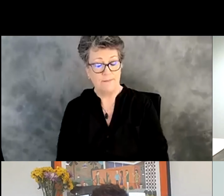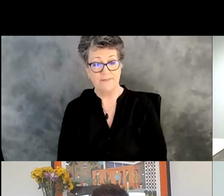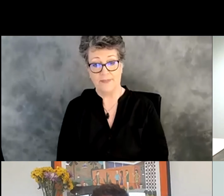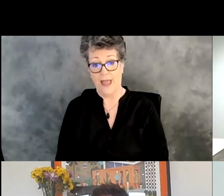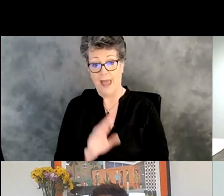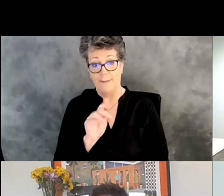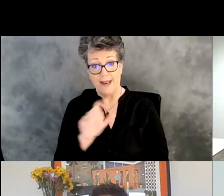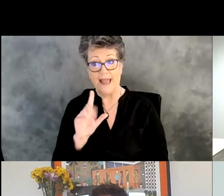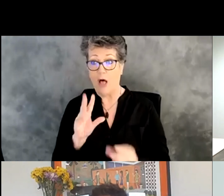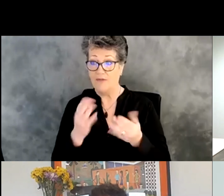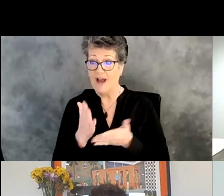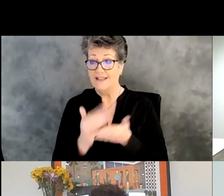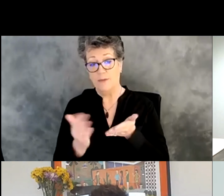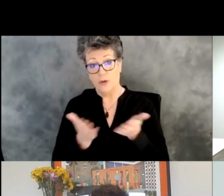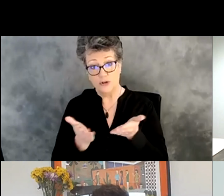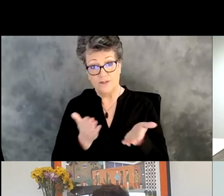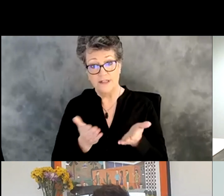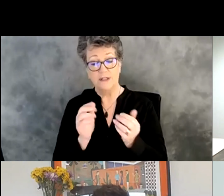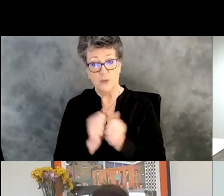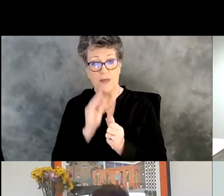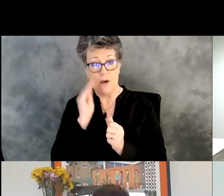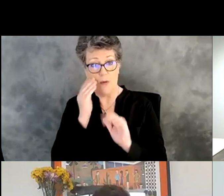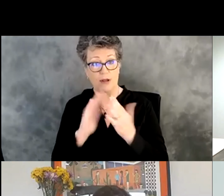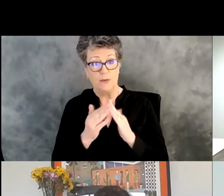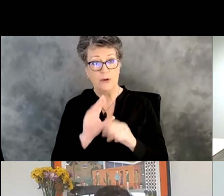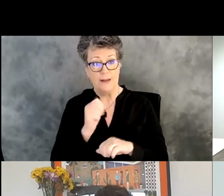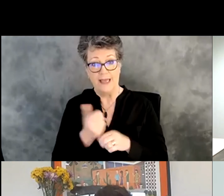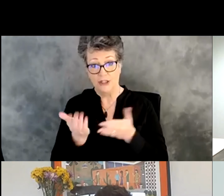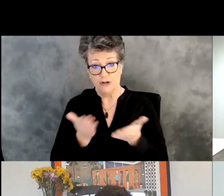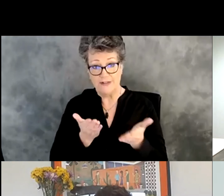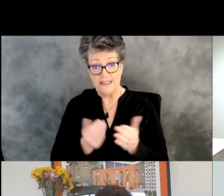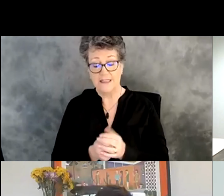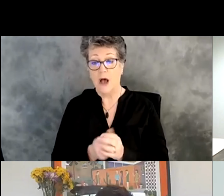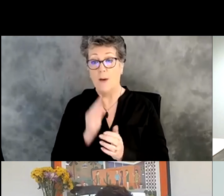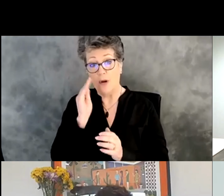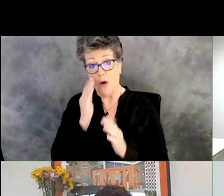Medi-Cal provides some of these services through home and community-based services, but home and